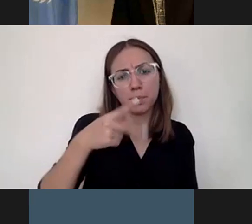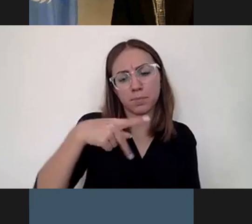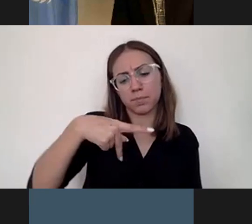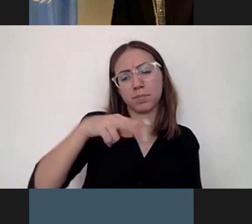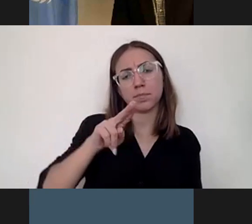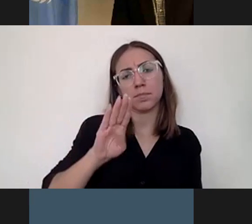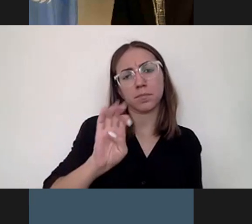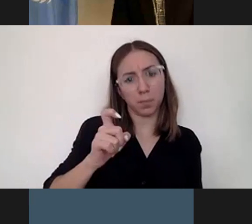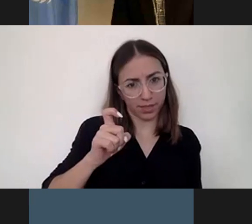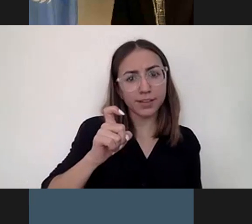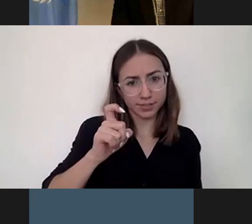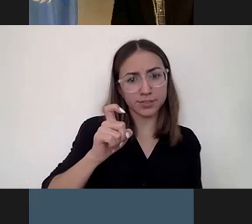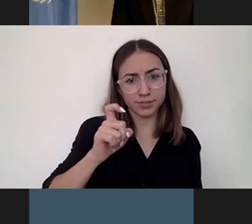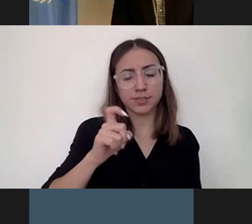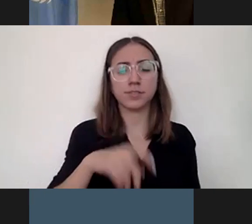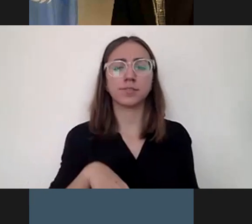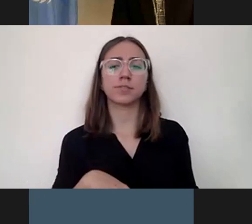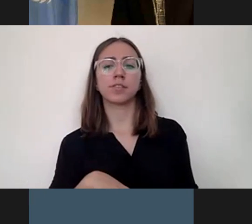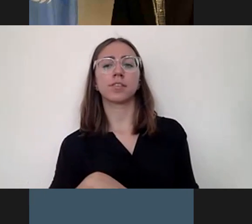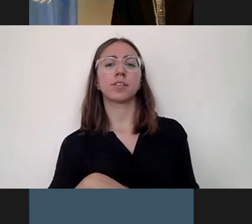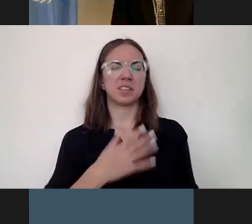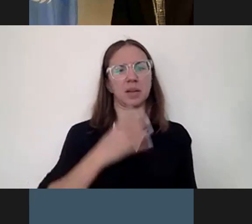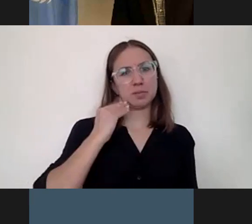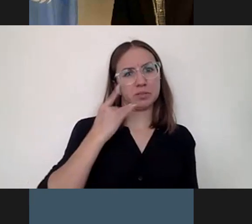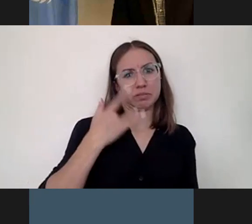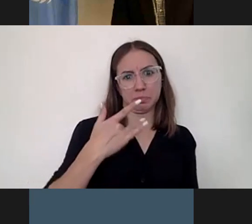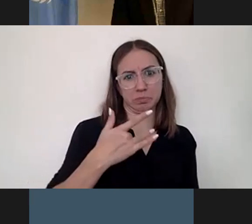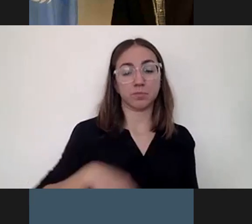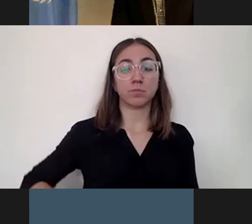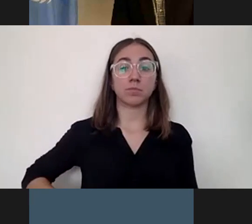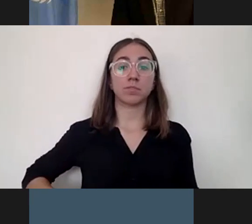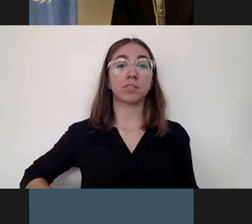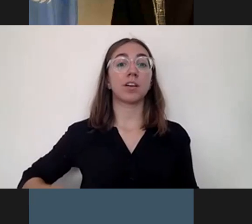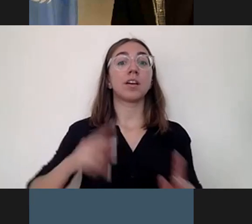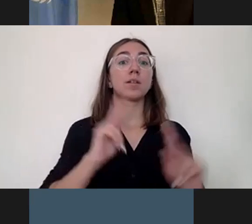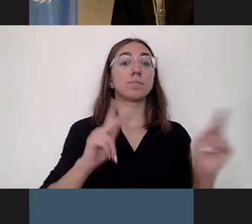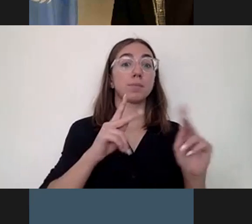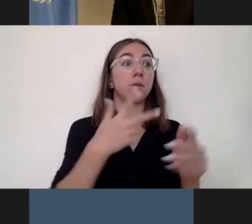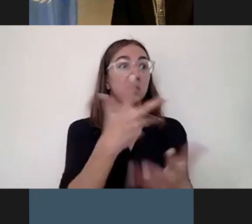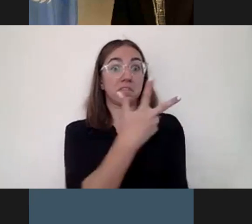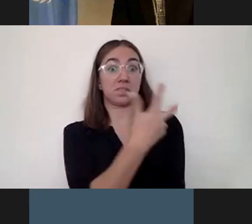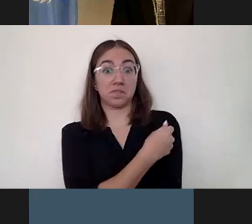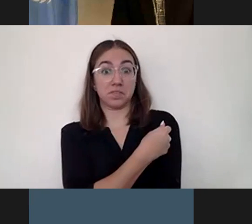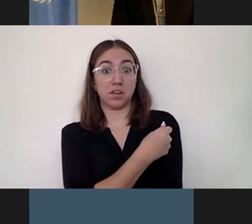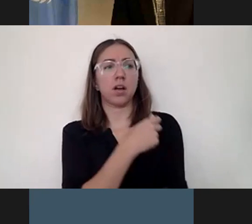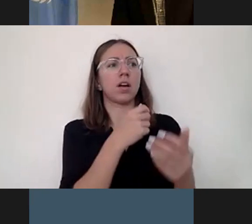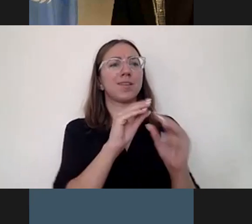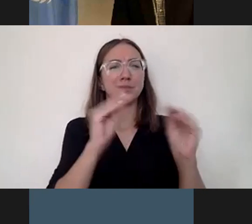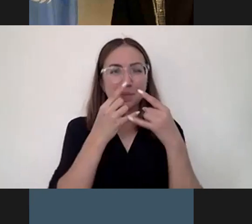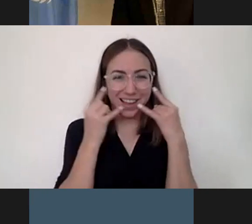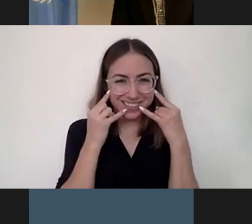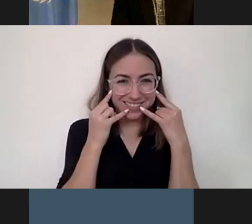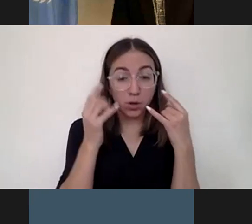all the time, or I experience this. Right. So you'll have vaccinated people coming into Publix now without the mask because